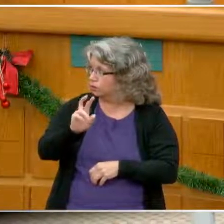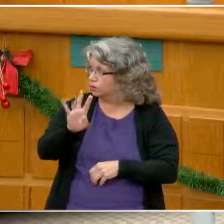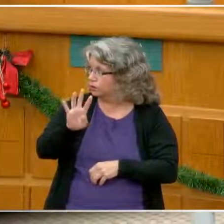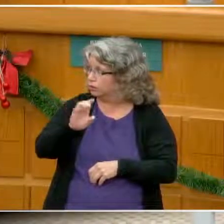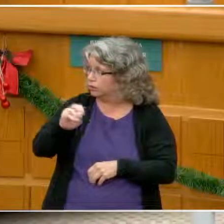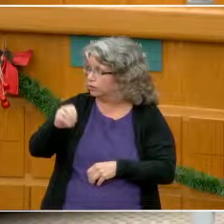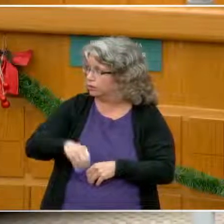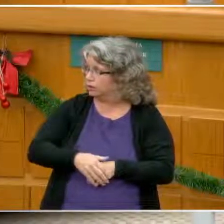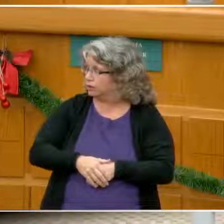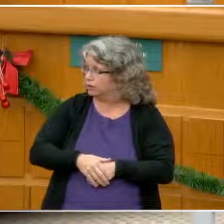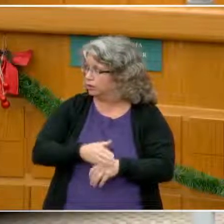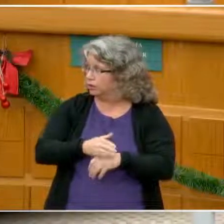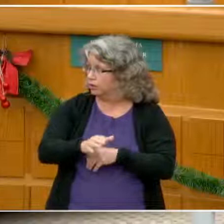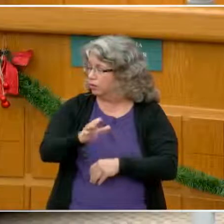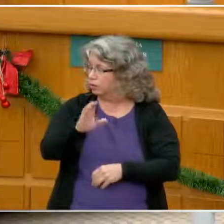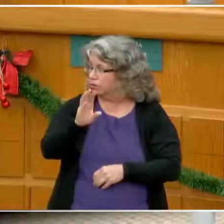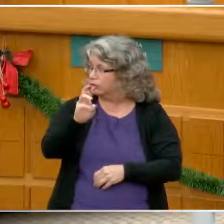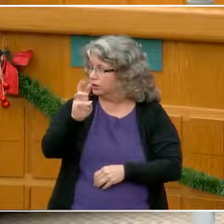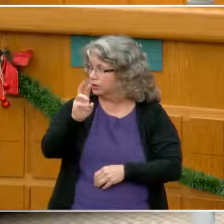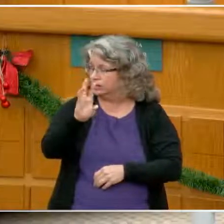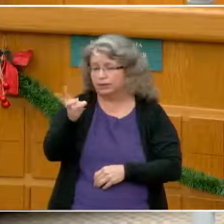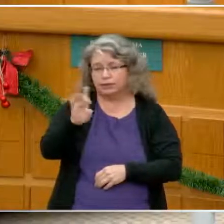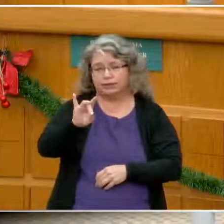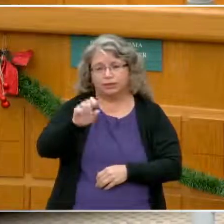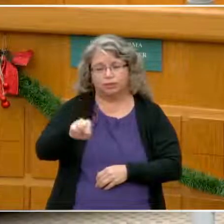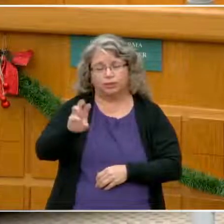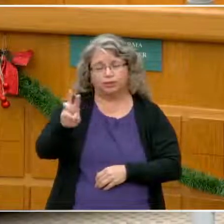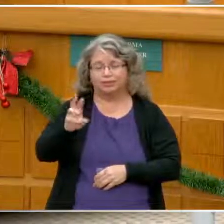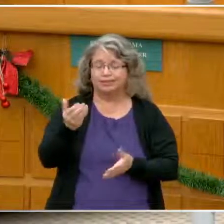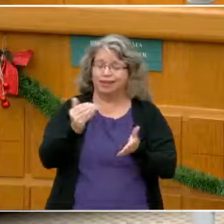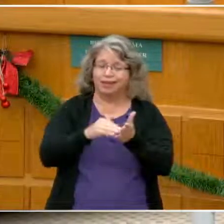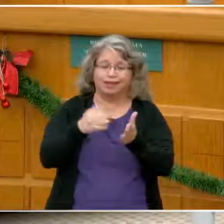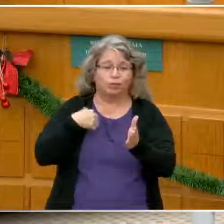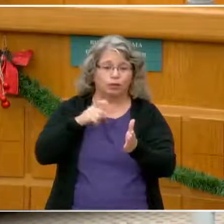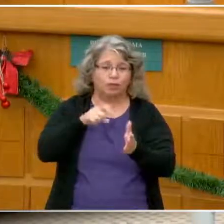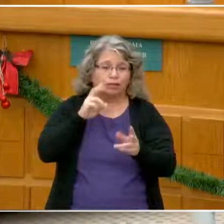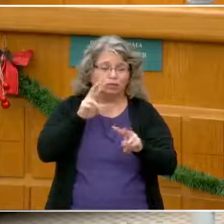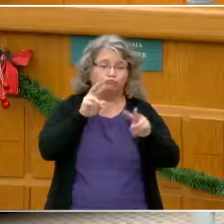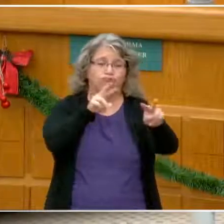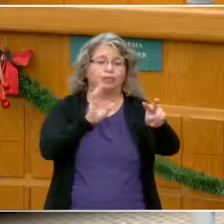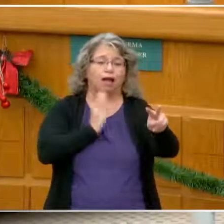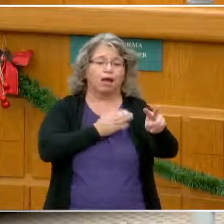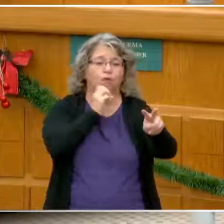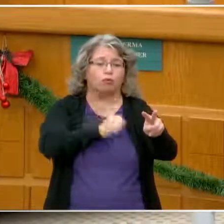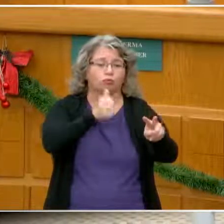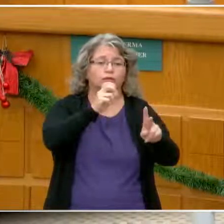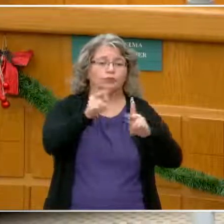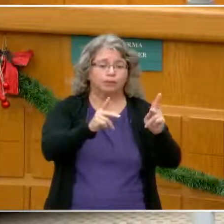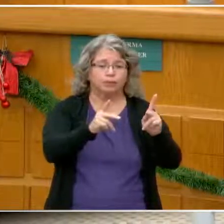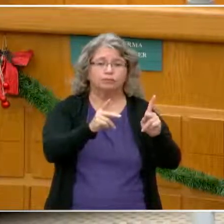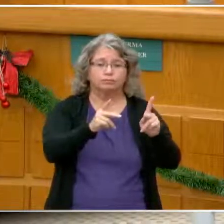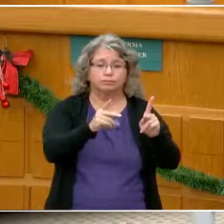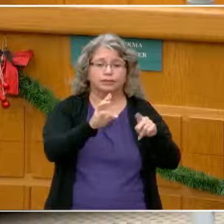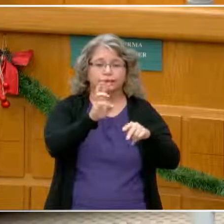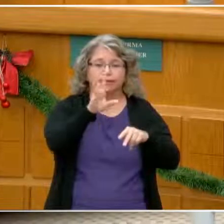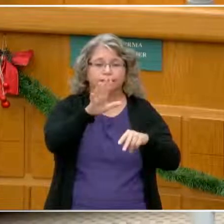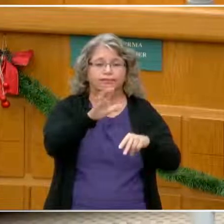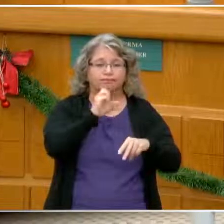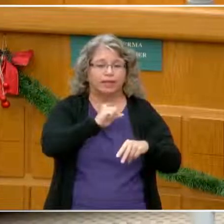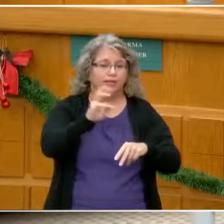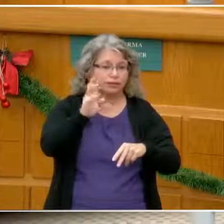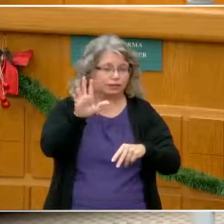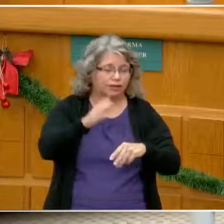68.6% vaccinated. And again, we look to our elders, 65 and older, they're 80% fully vaccinated, so we need to